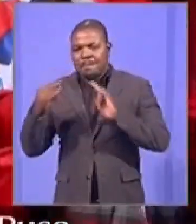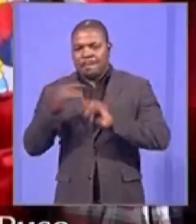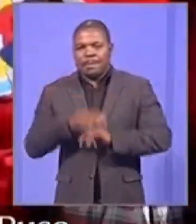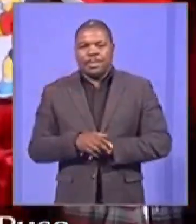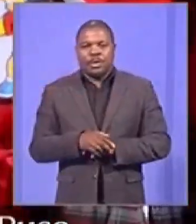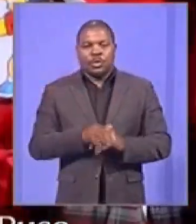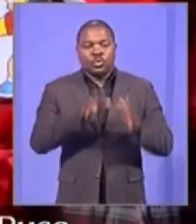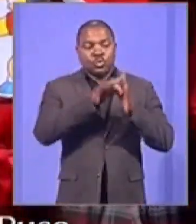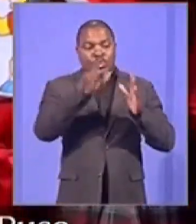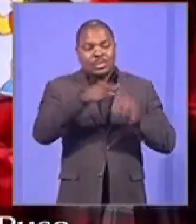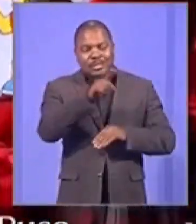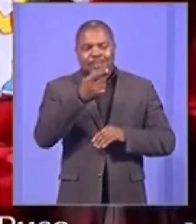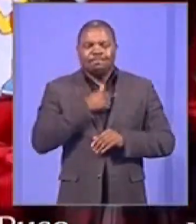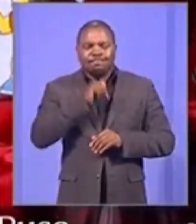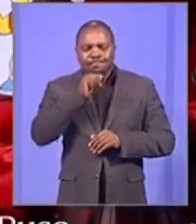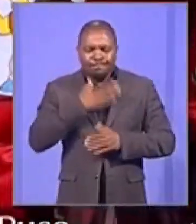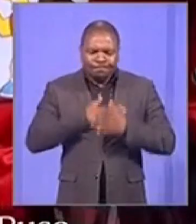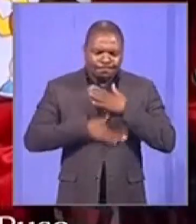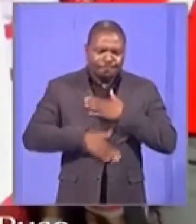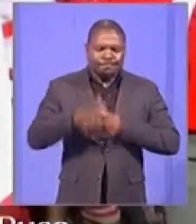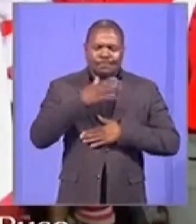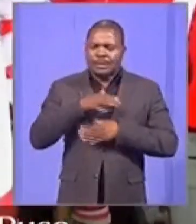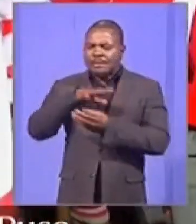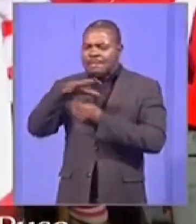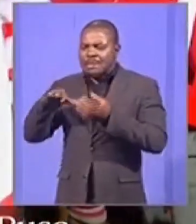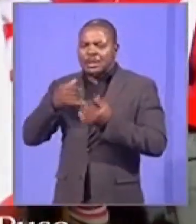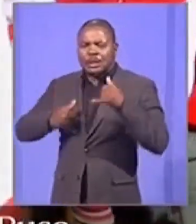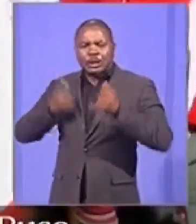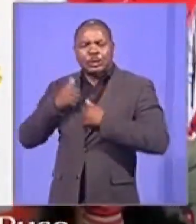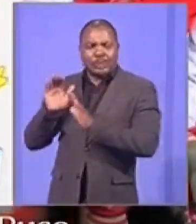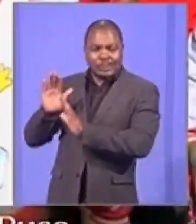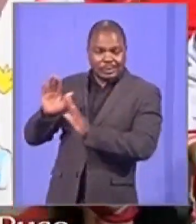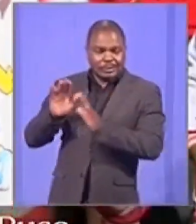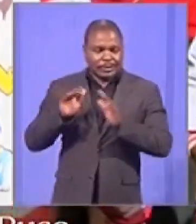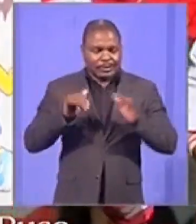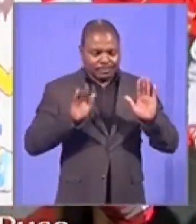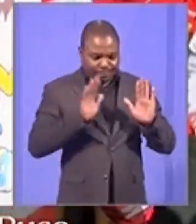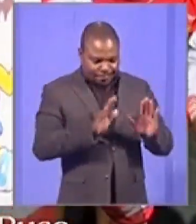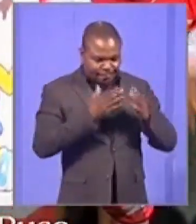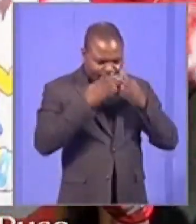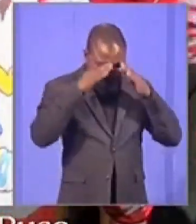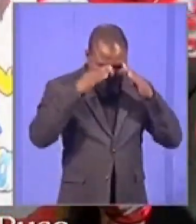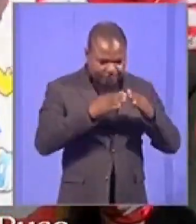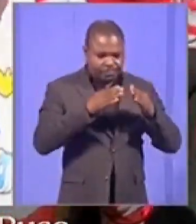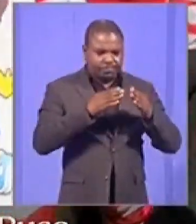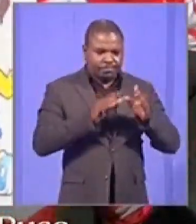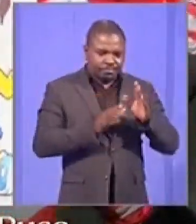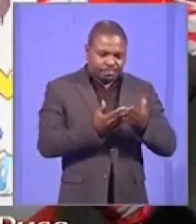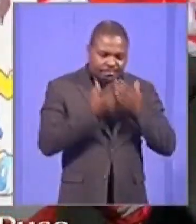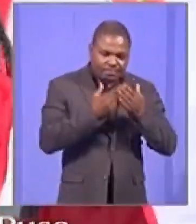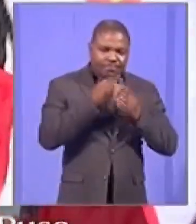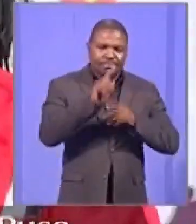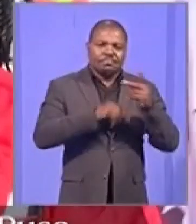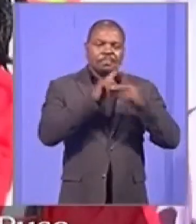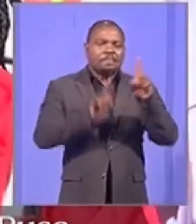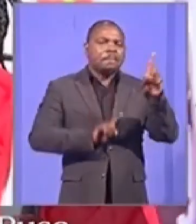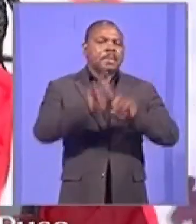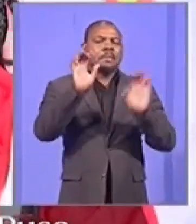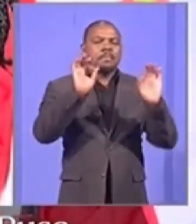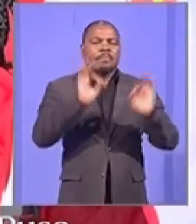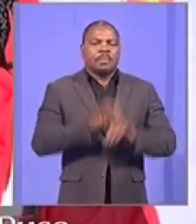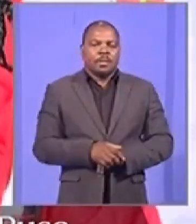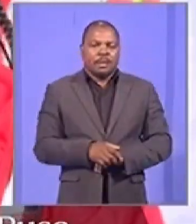ne ba tshwanela ke go itima nako le ba malapa a bona le go itima go itjesa monate gore ba kgone go fitlhelela dipholo tseno. Being